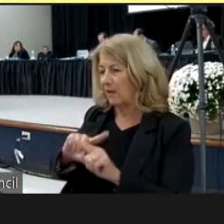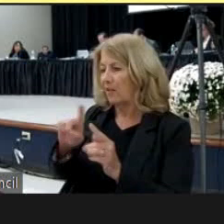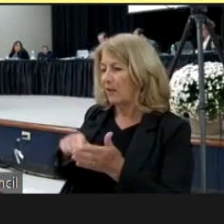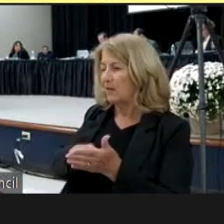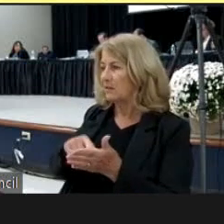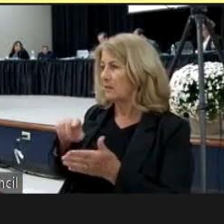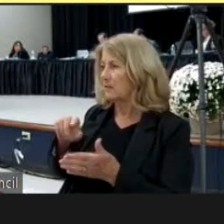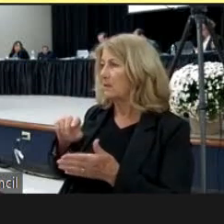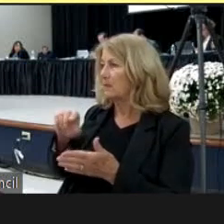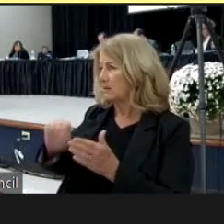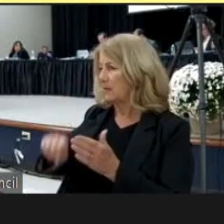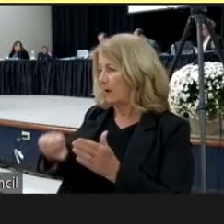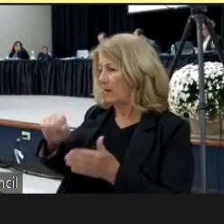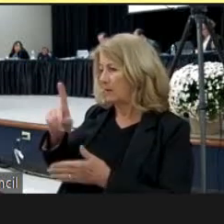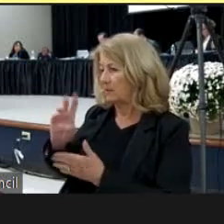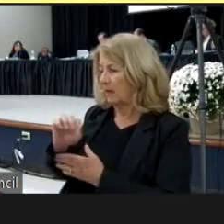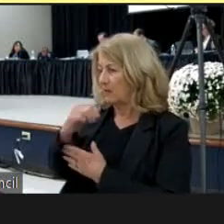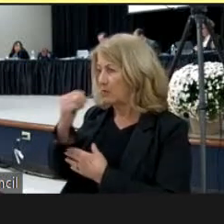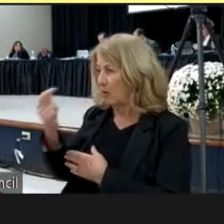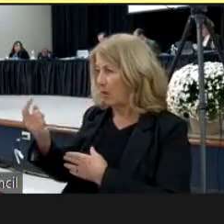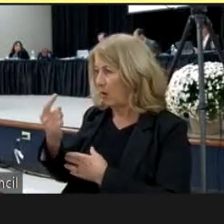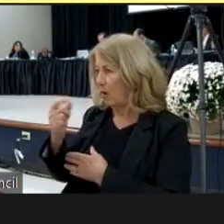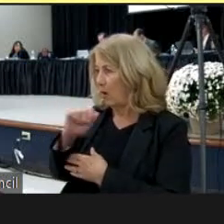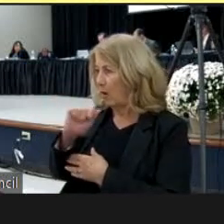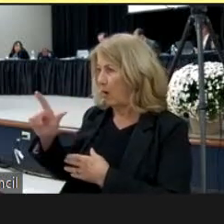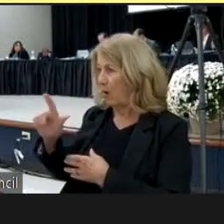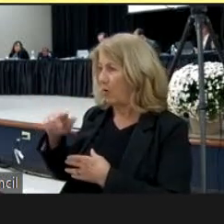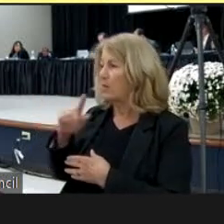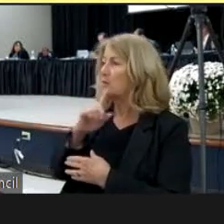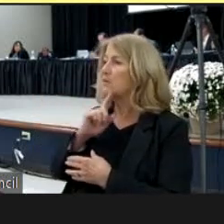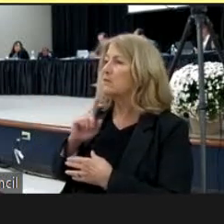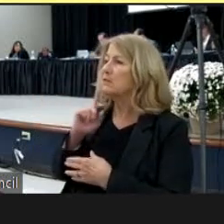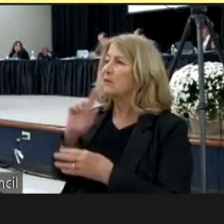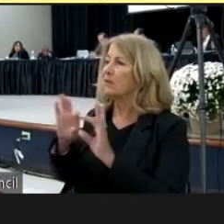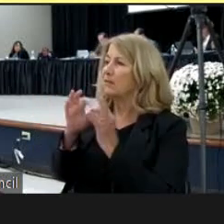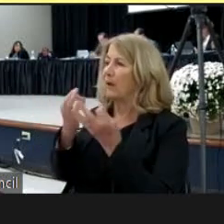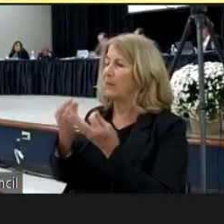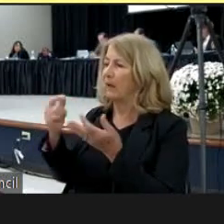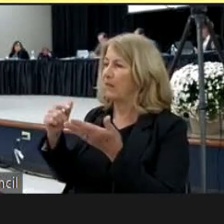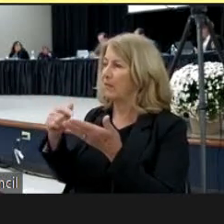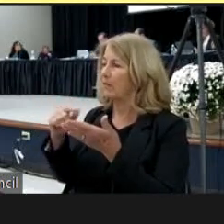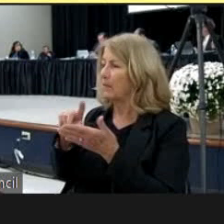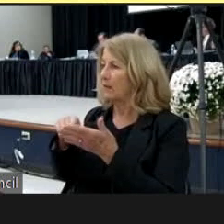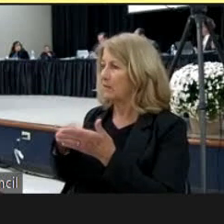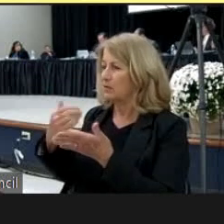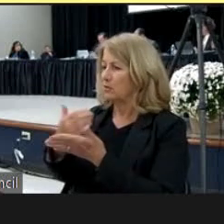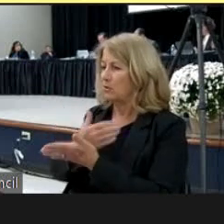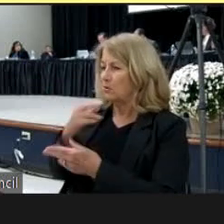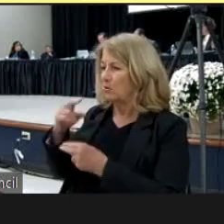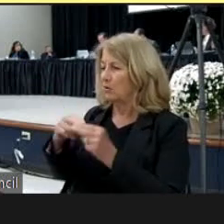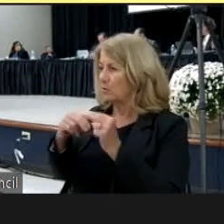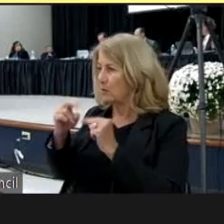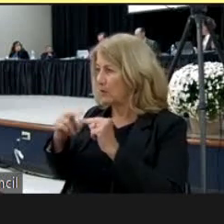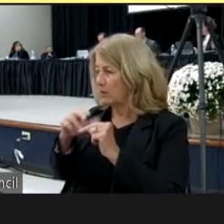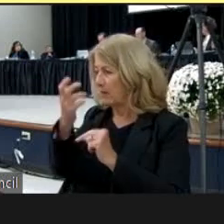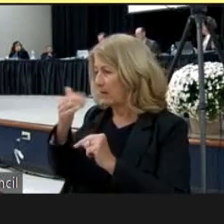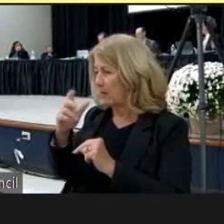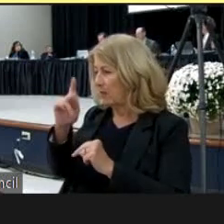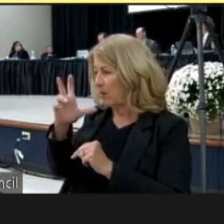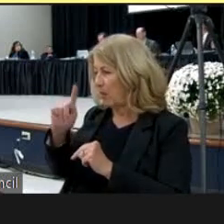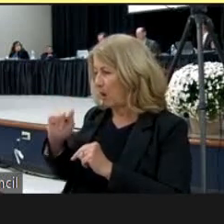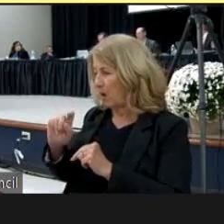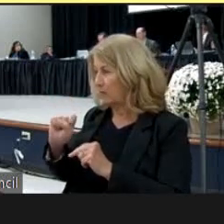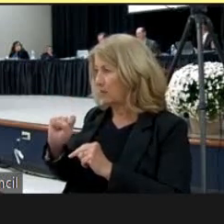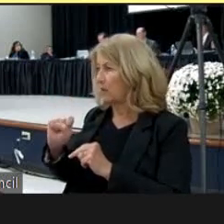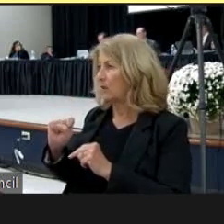single family, and this is actually a new construction. Are any of the lots currently have a structure